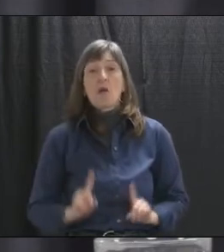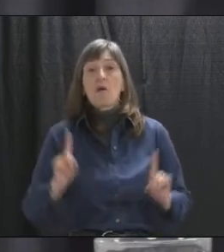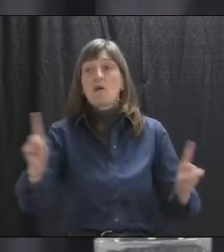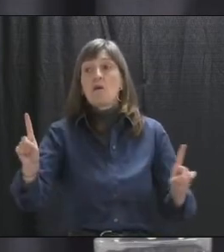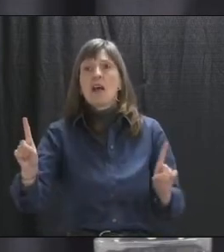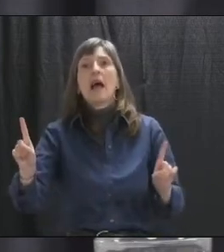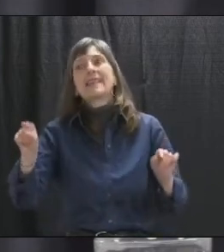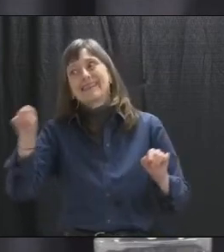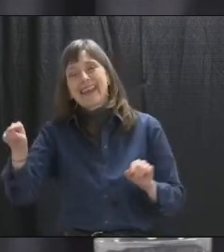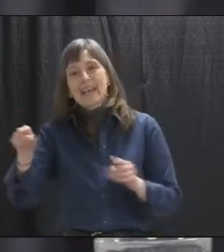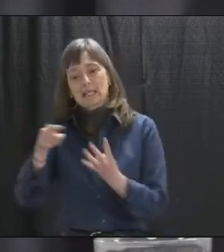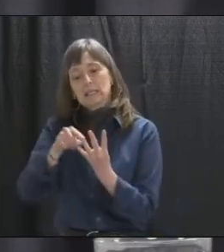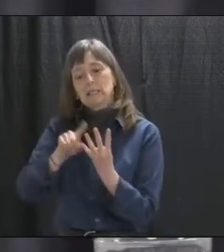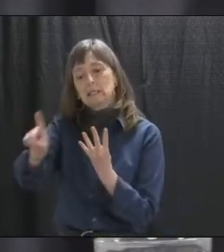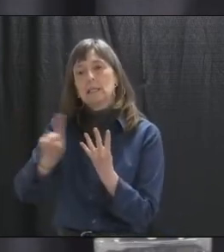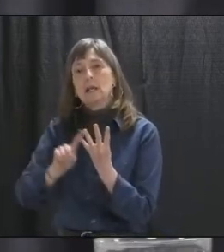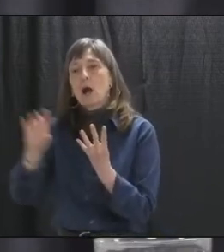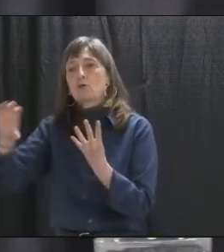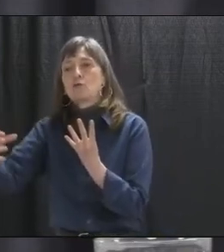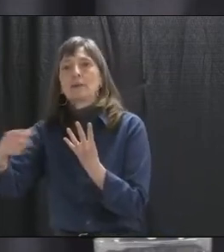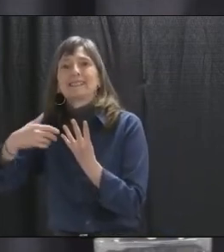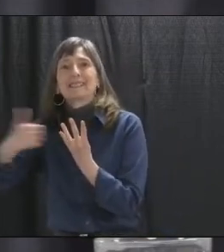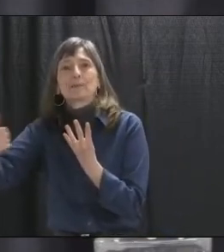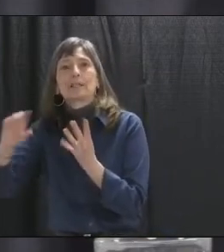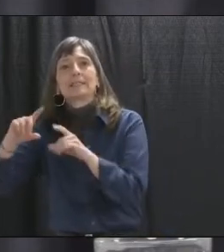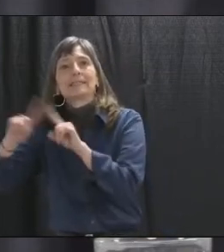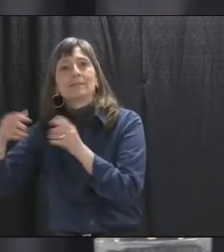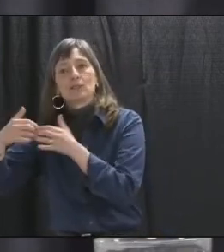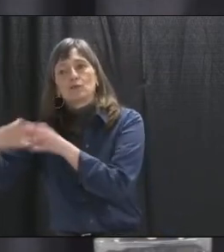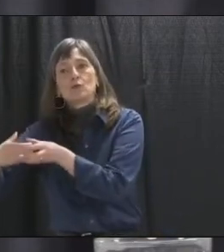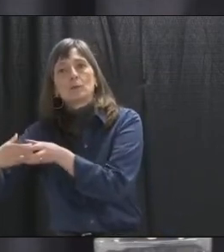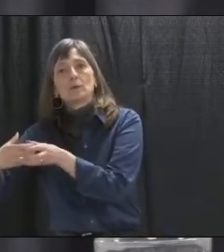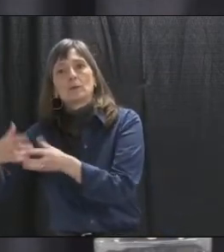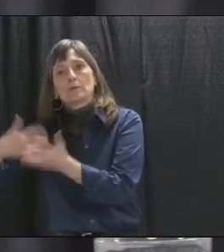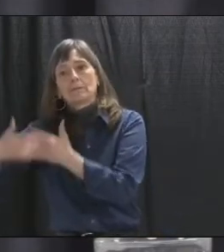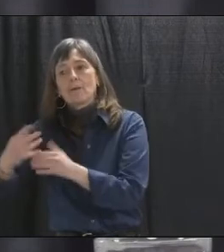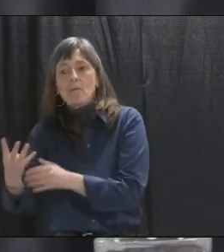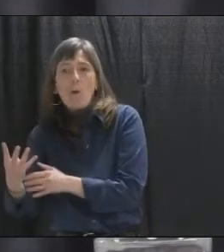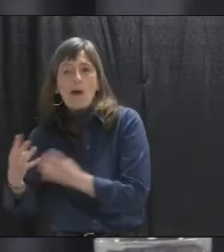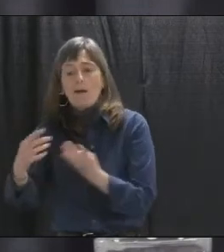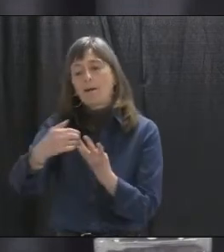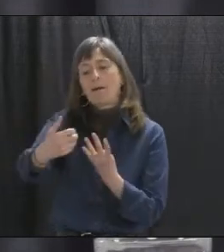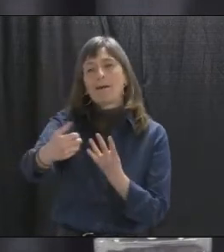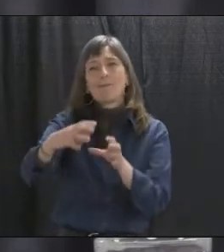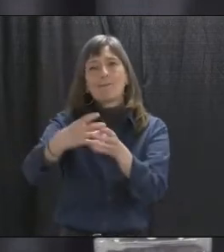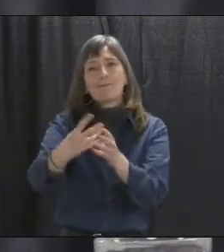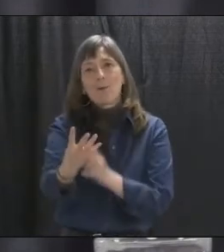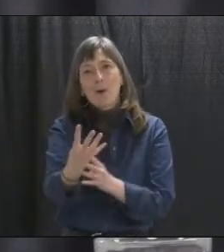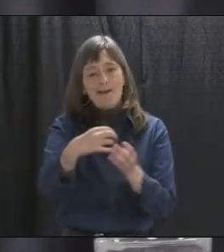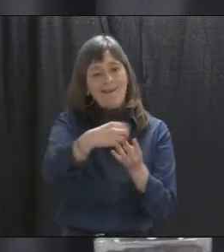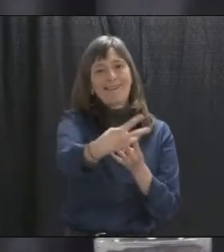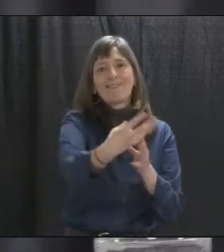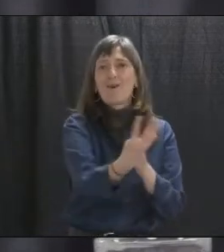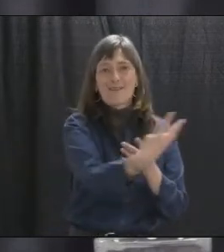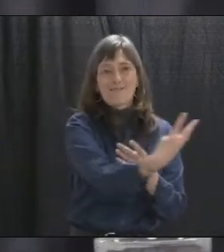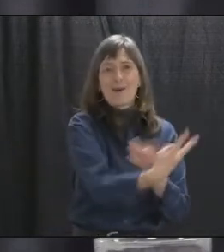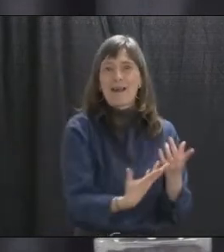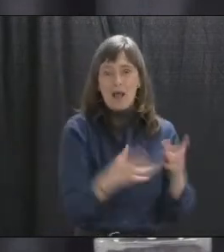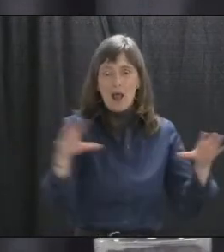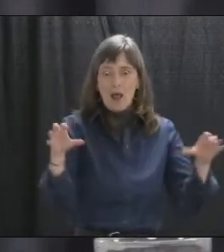with a different group of 4. The facts of the case are this virus will not move if you don't. The